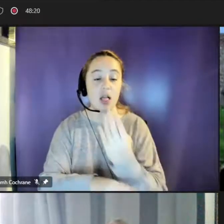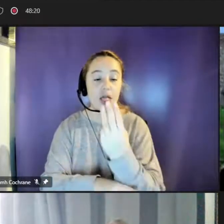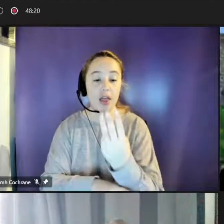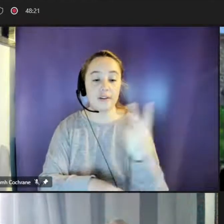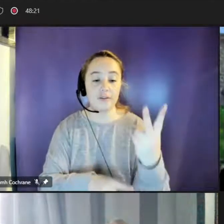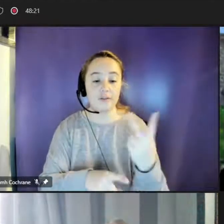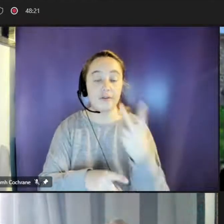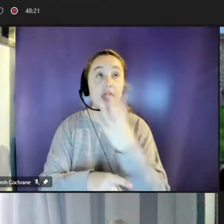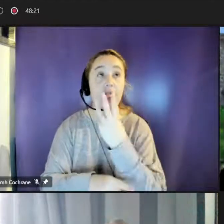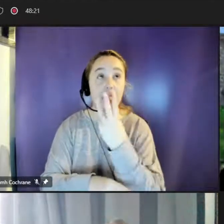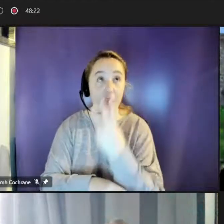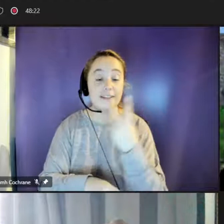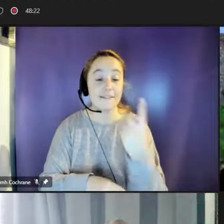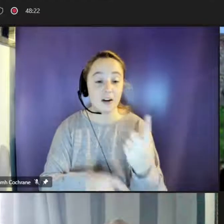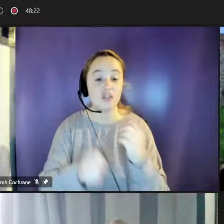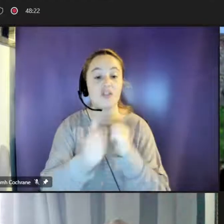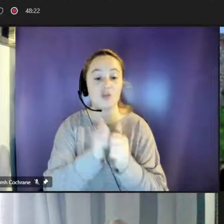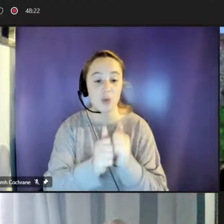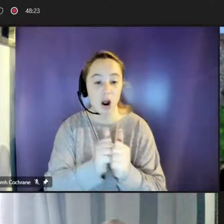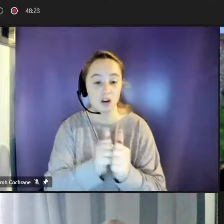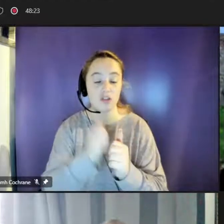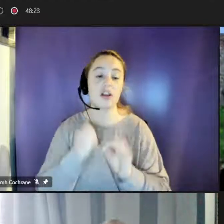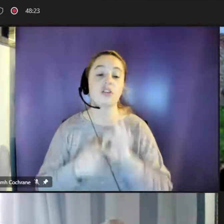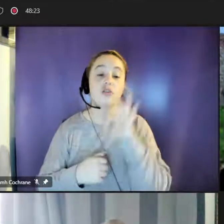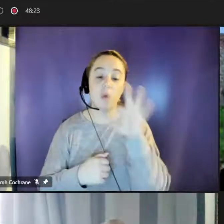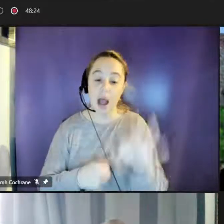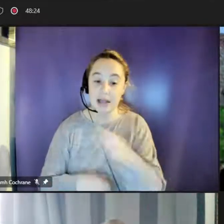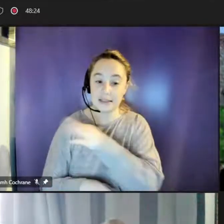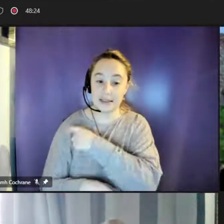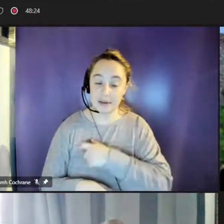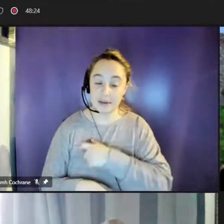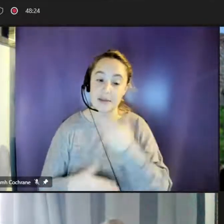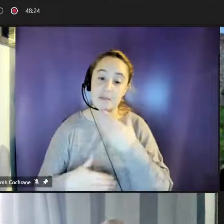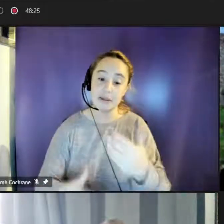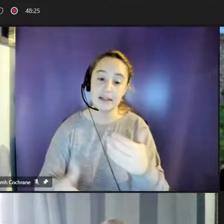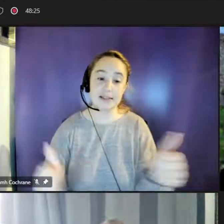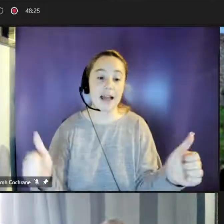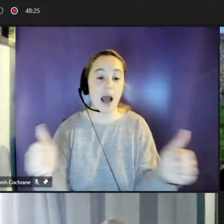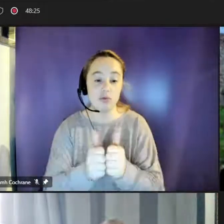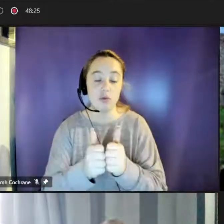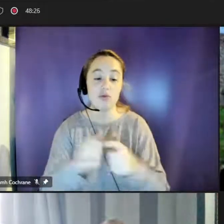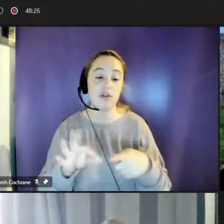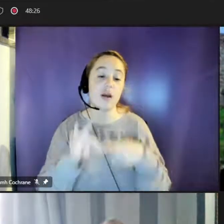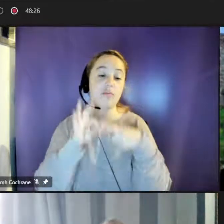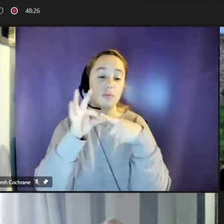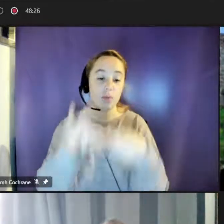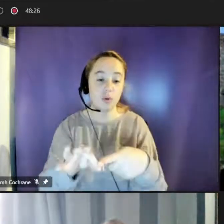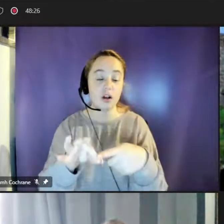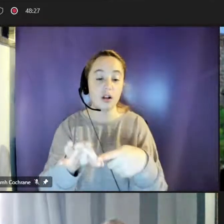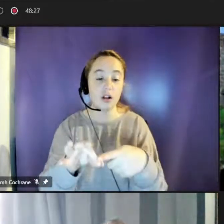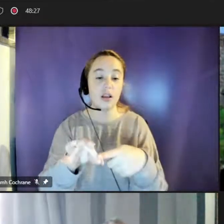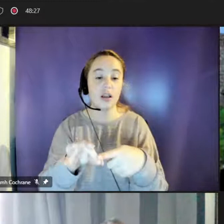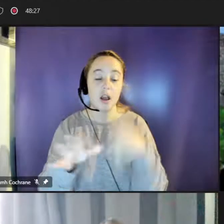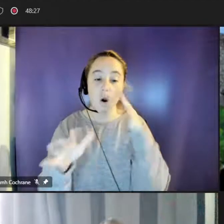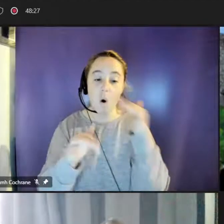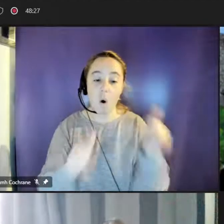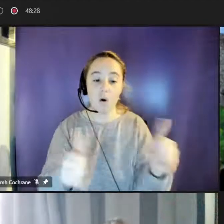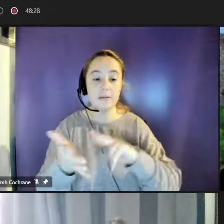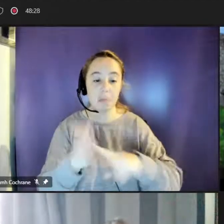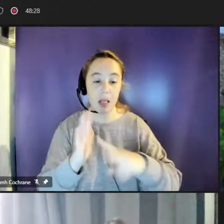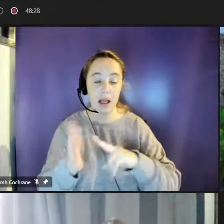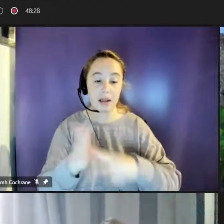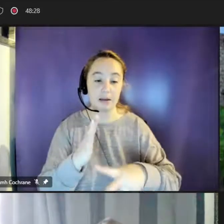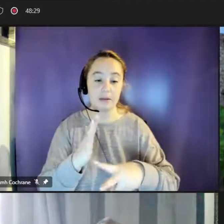So at this point in time, what I'm asking the committee to do is to approve this proposed interim internal audit plan,